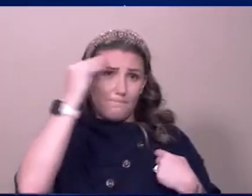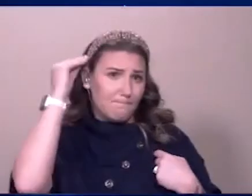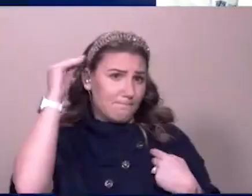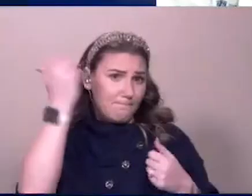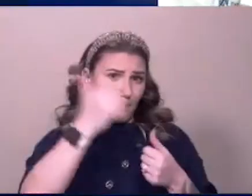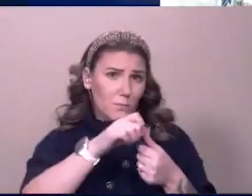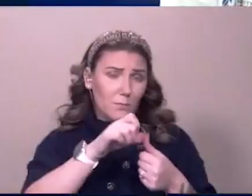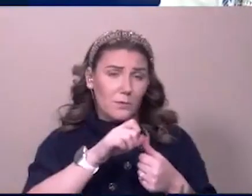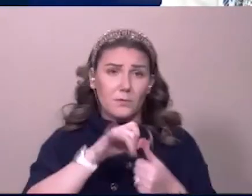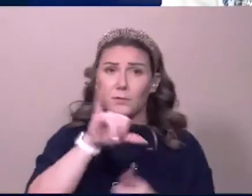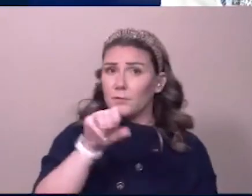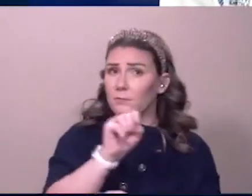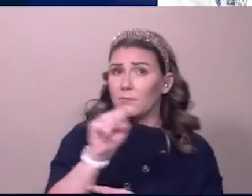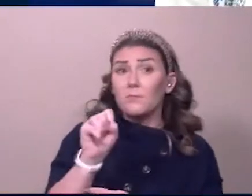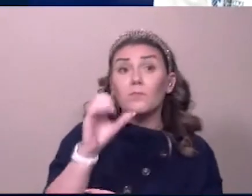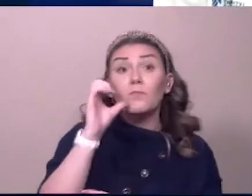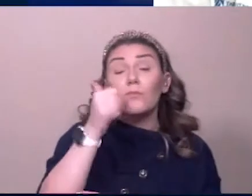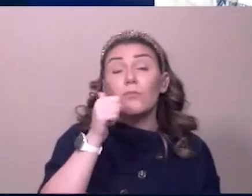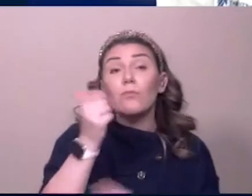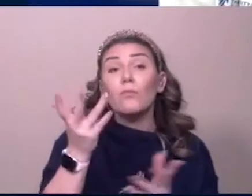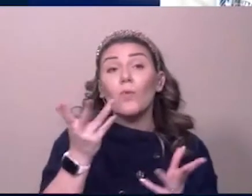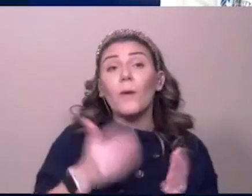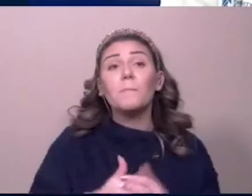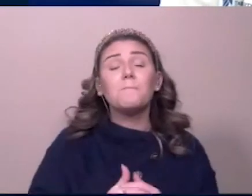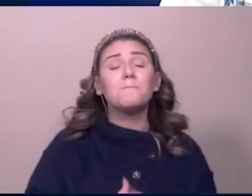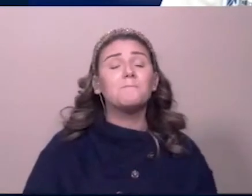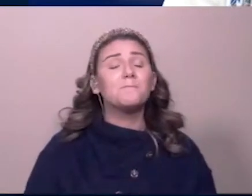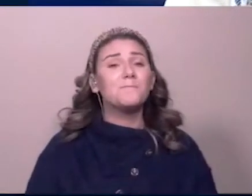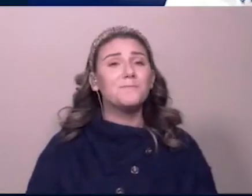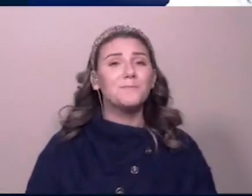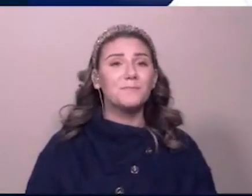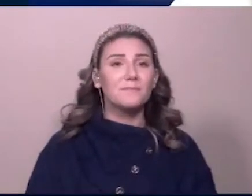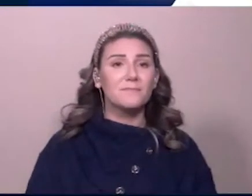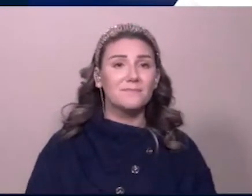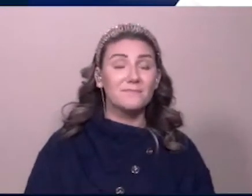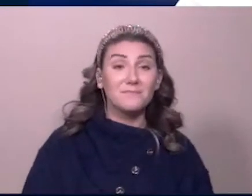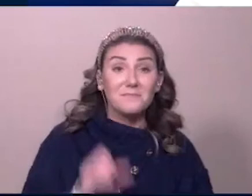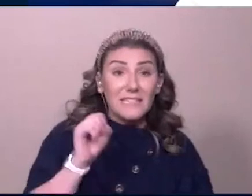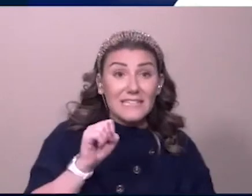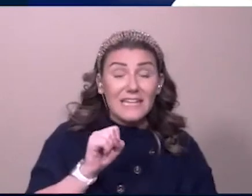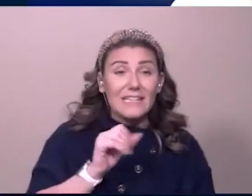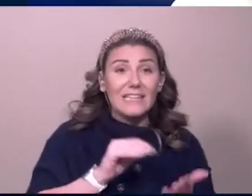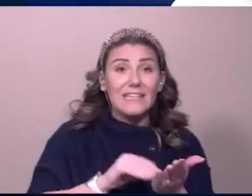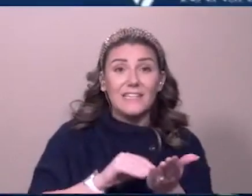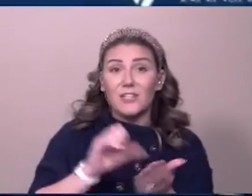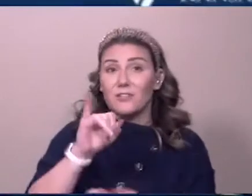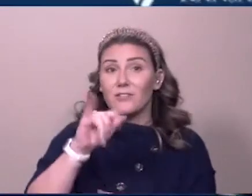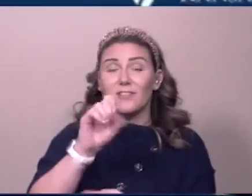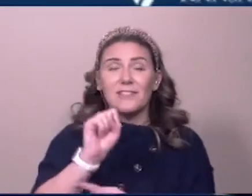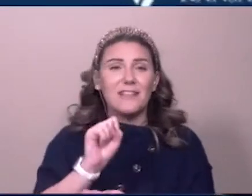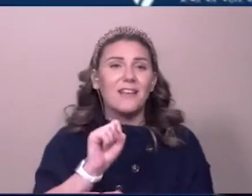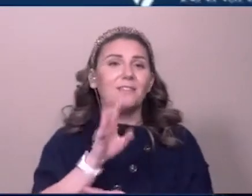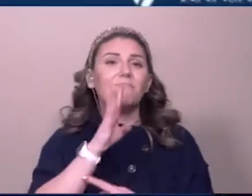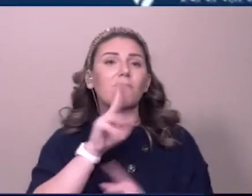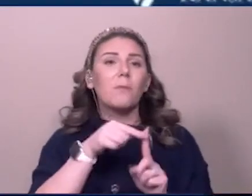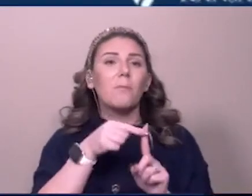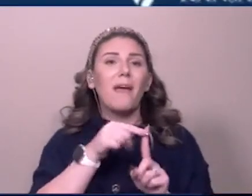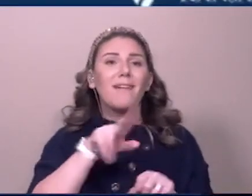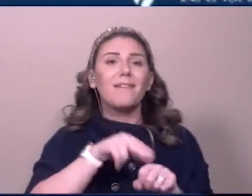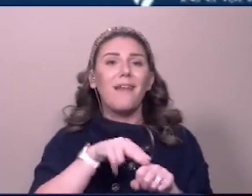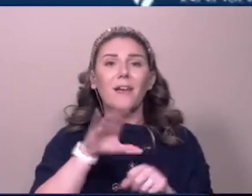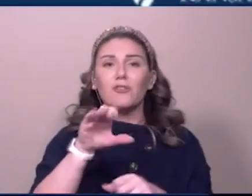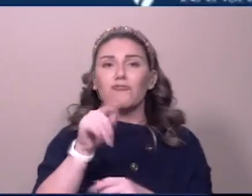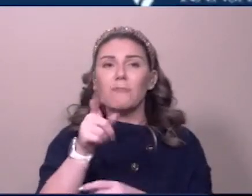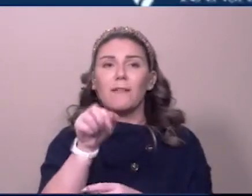Jess, what have you got for us tomorrow on the update? Yes, Dr. Stites. Also, we're talking about the National Cancer Institute is